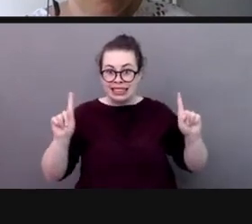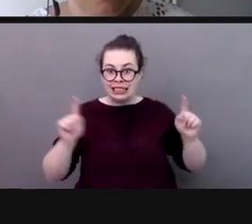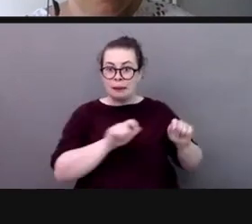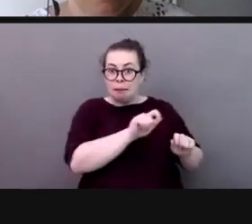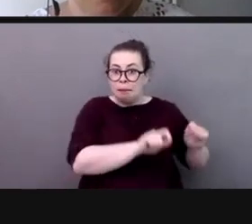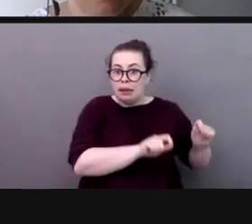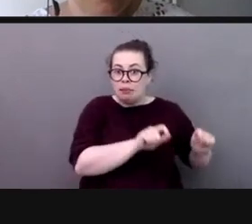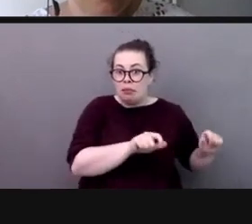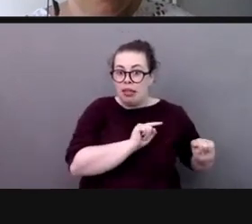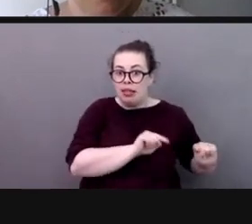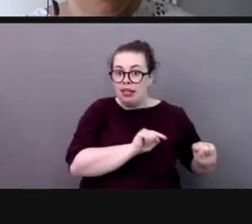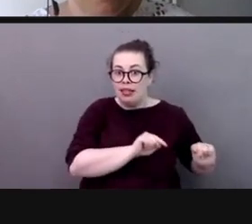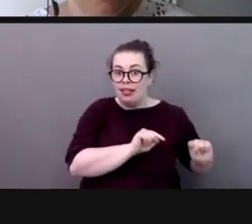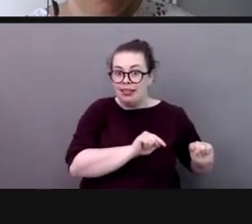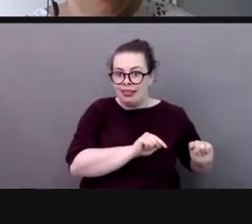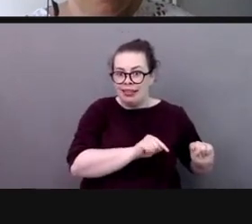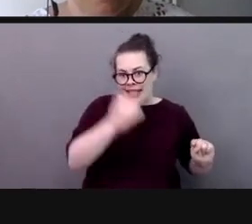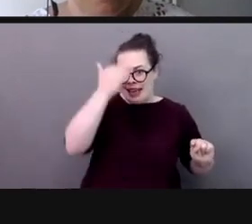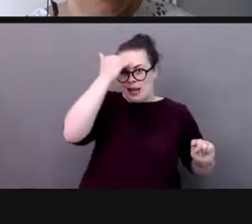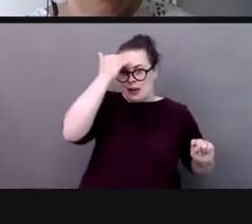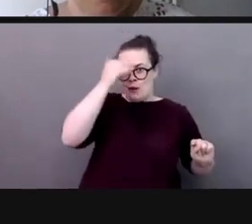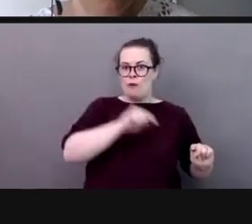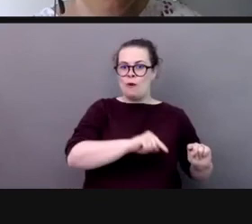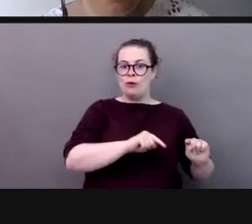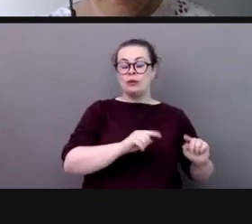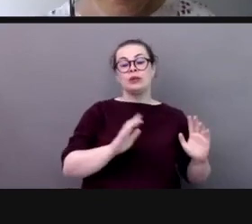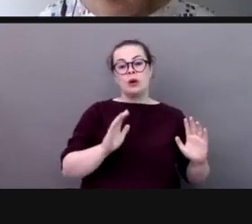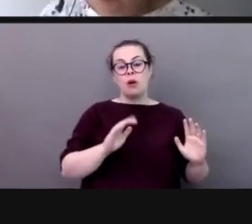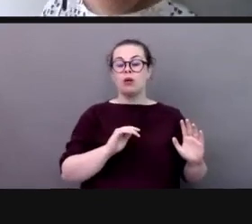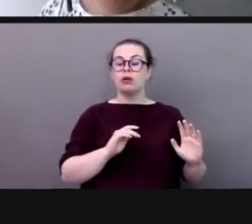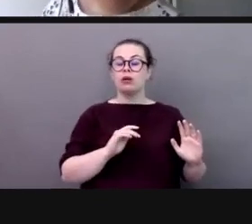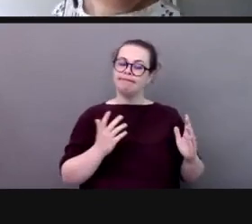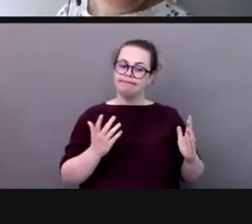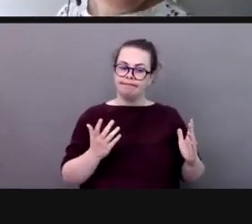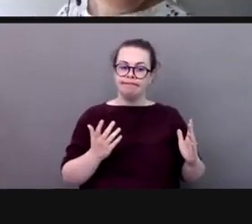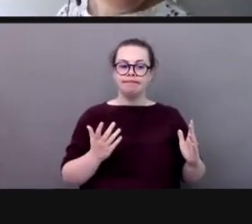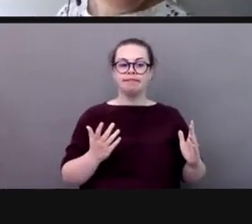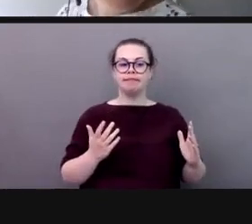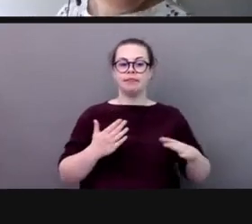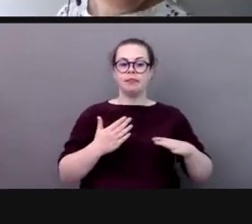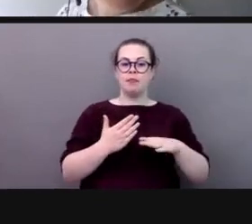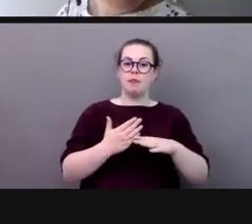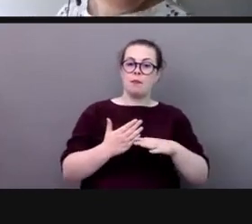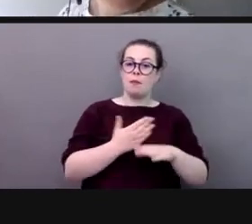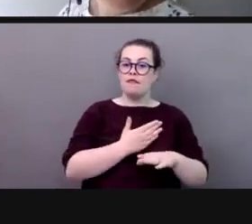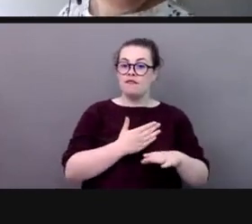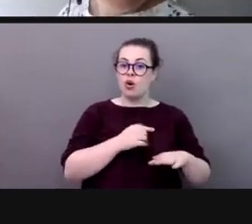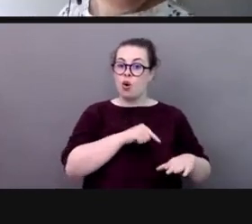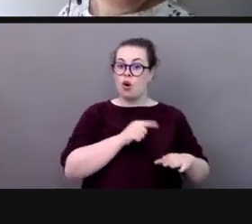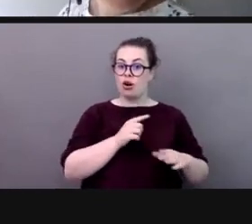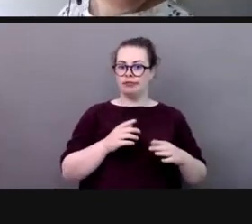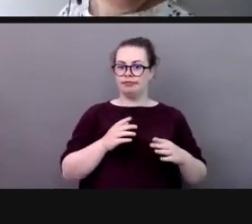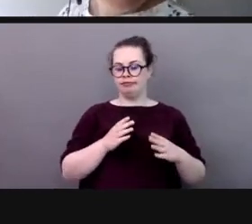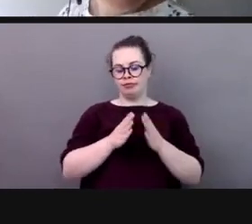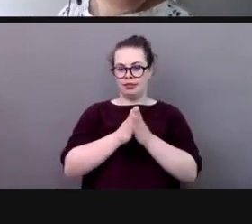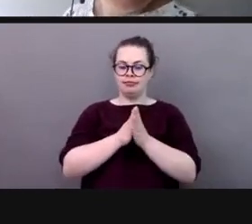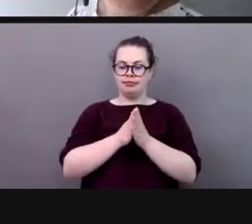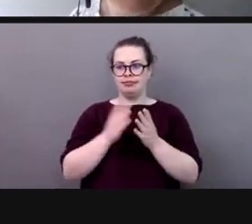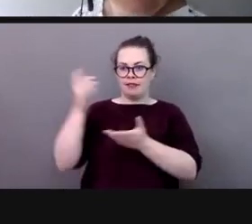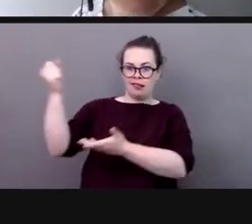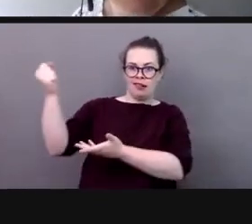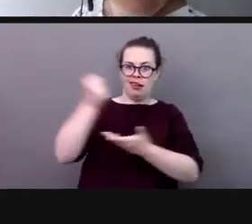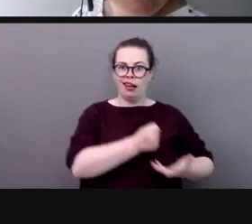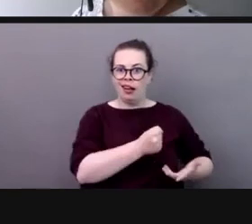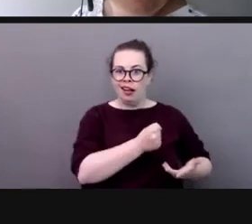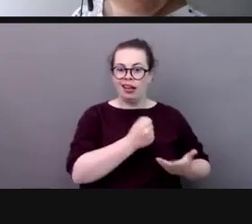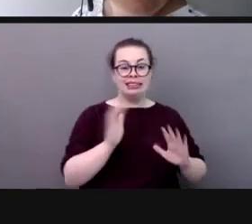before going for direct funding, also really building this capacity on this risk analysis and making